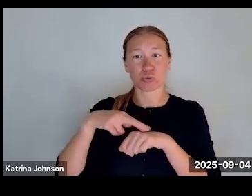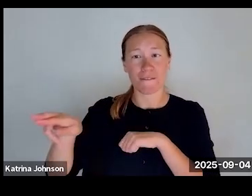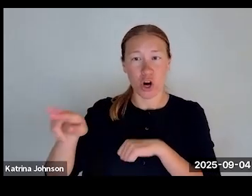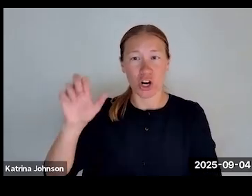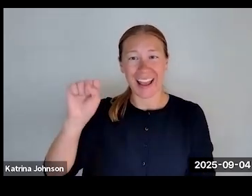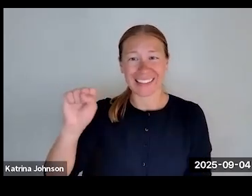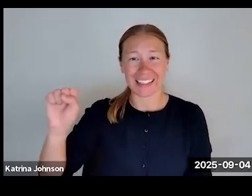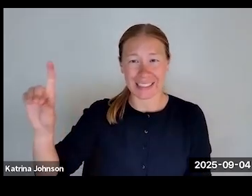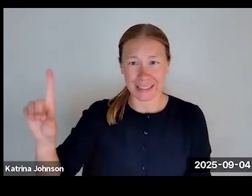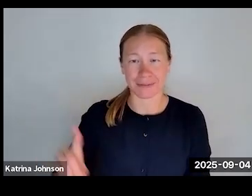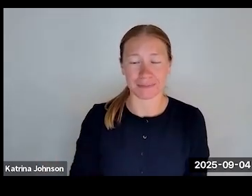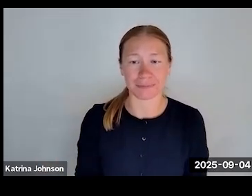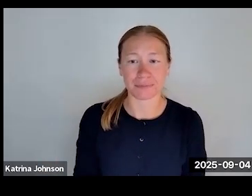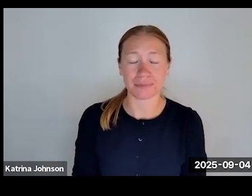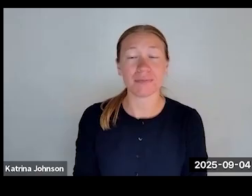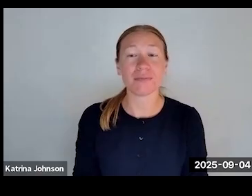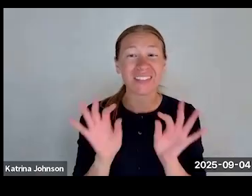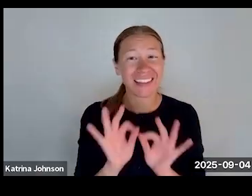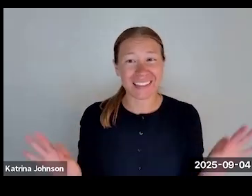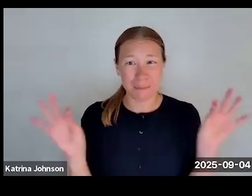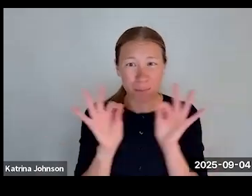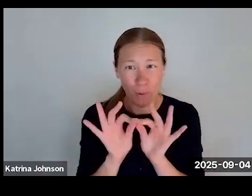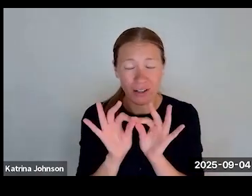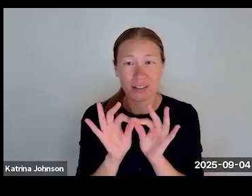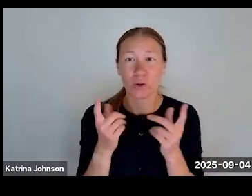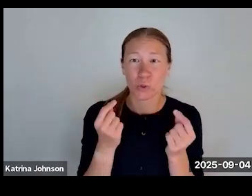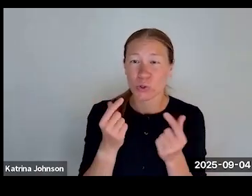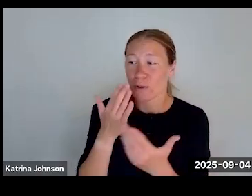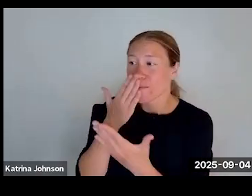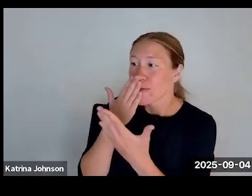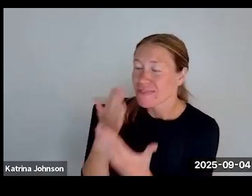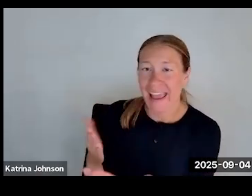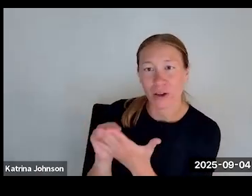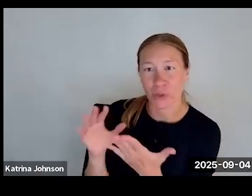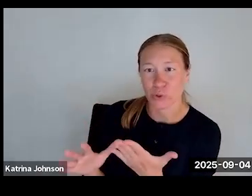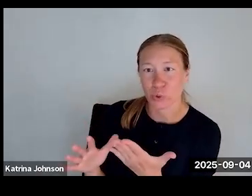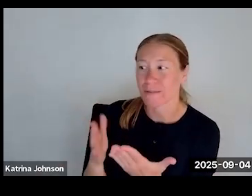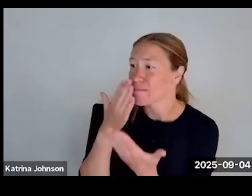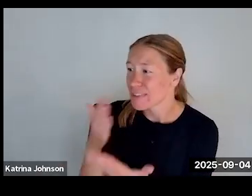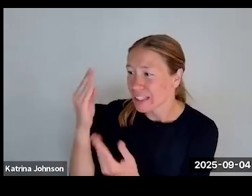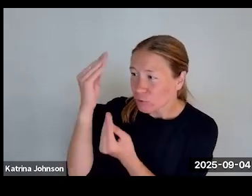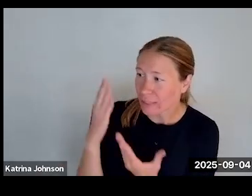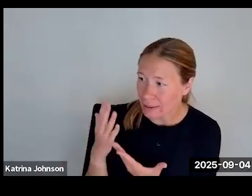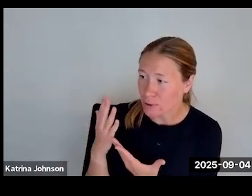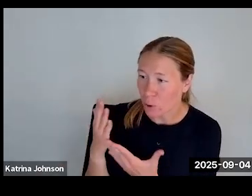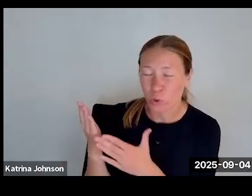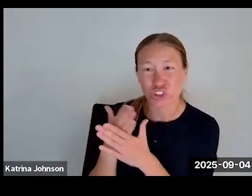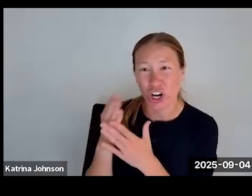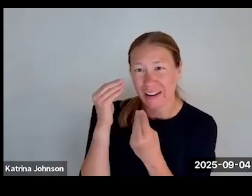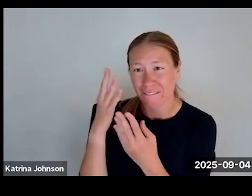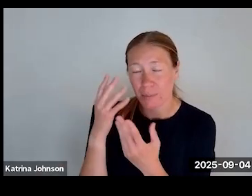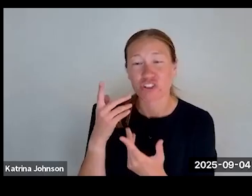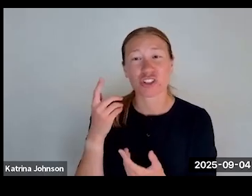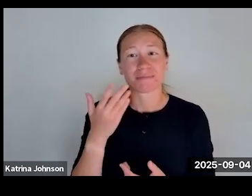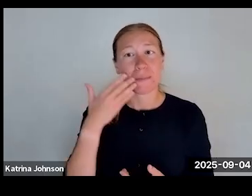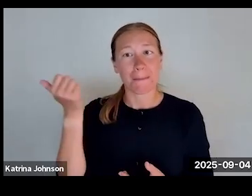with Disabilities. It's important to thank the student for sharing this information and follow up in writing so there's